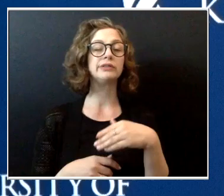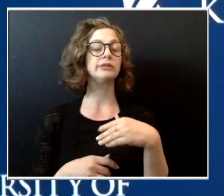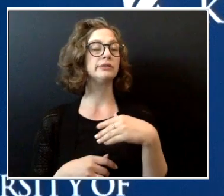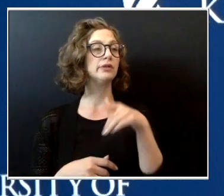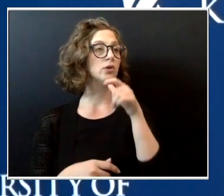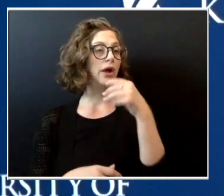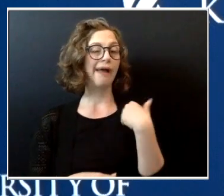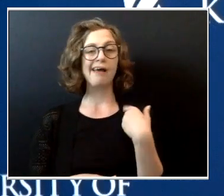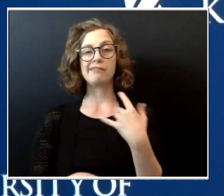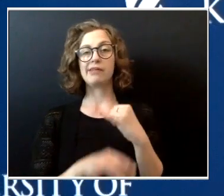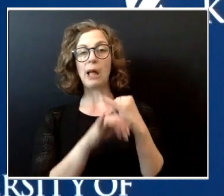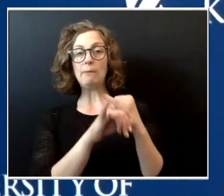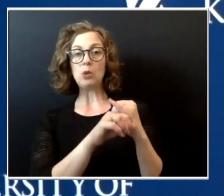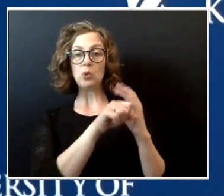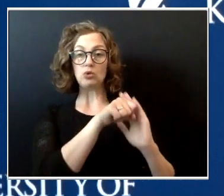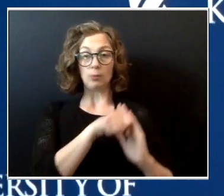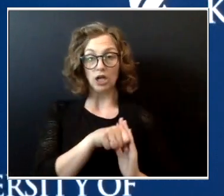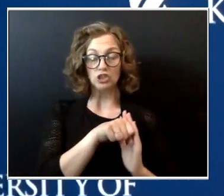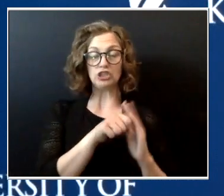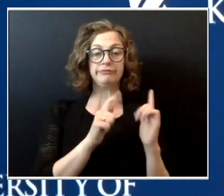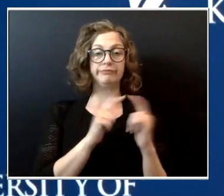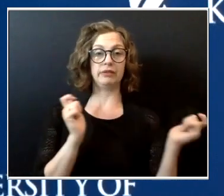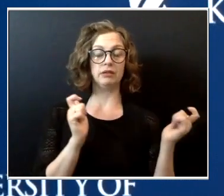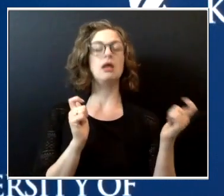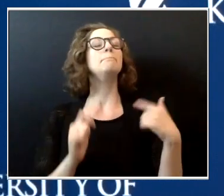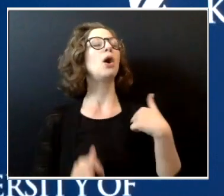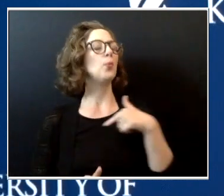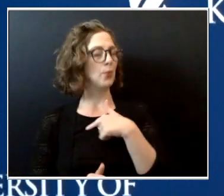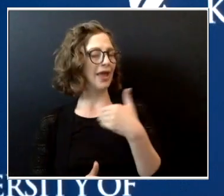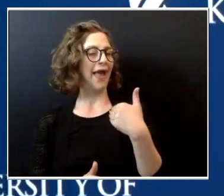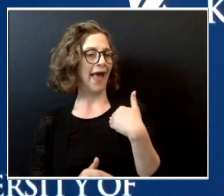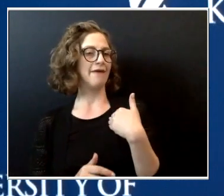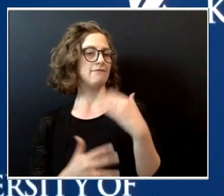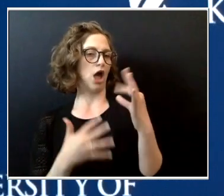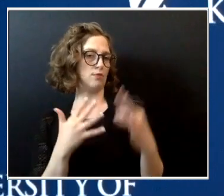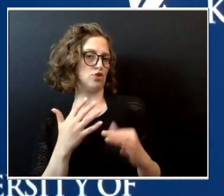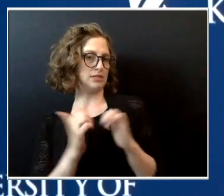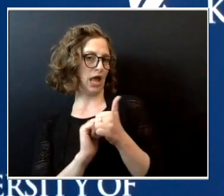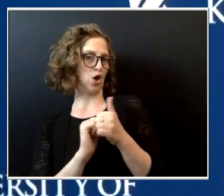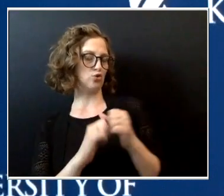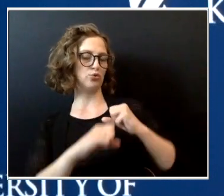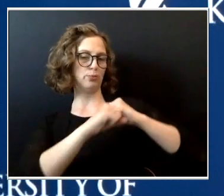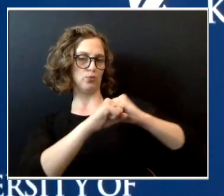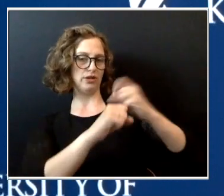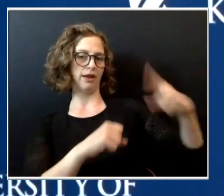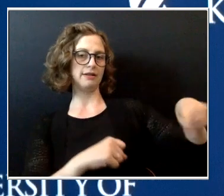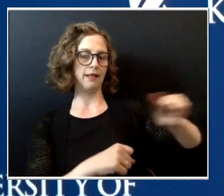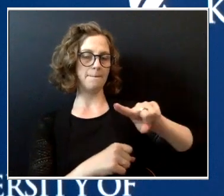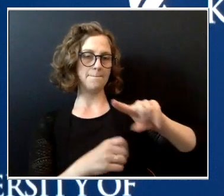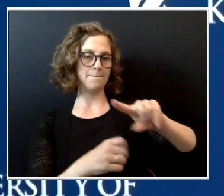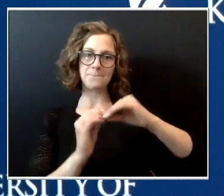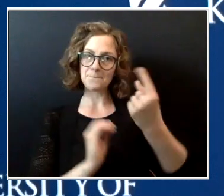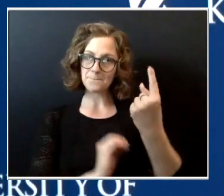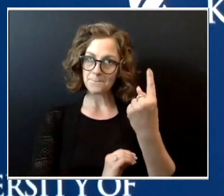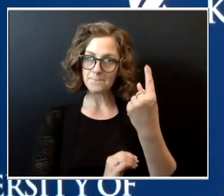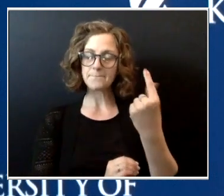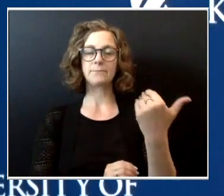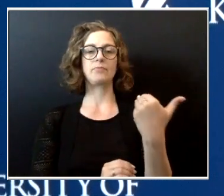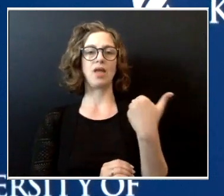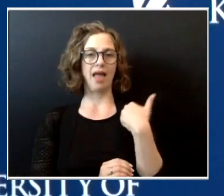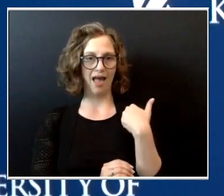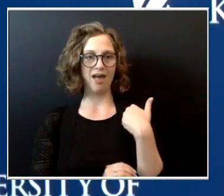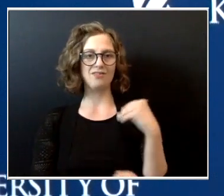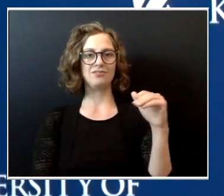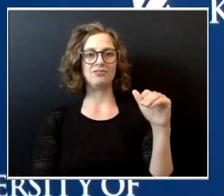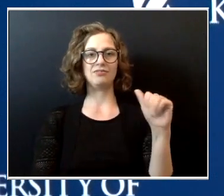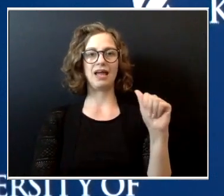have ways to protect those people at optimum levels, and that is, number one, we have those monoclonal antibodies that can